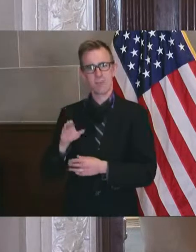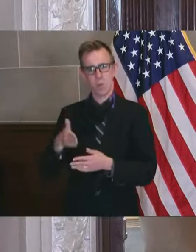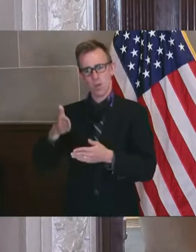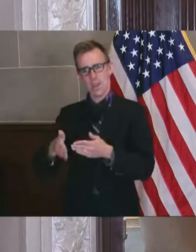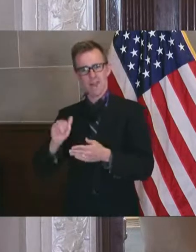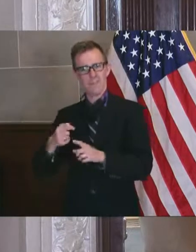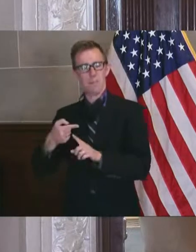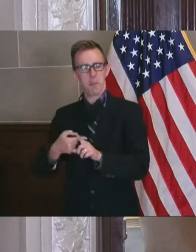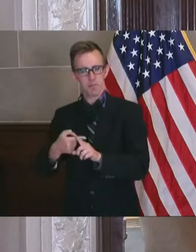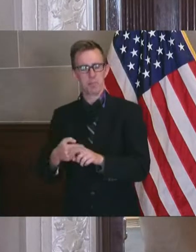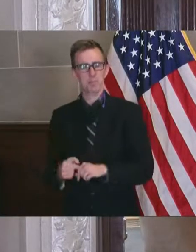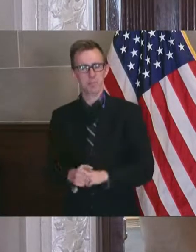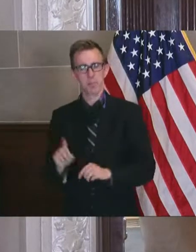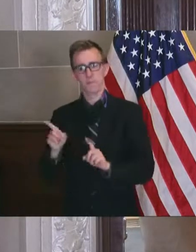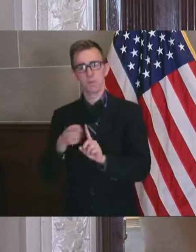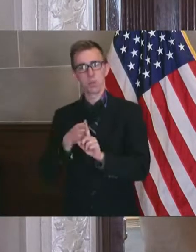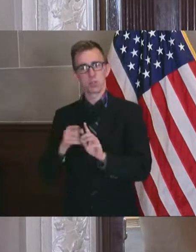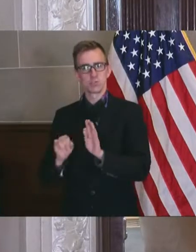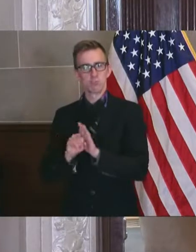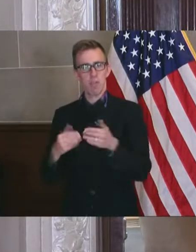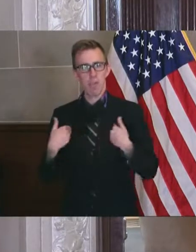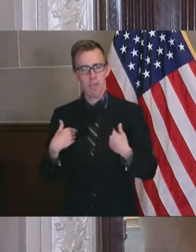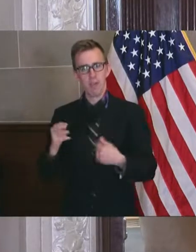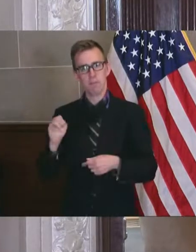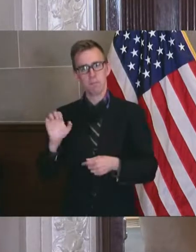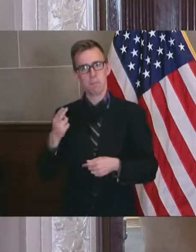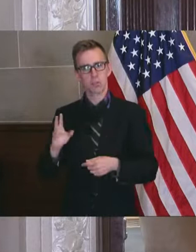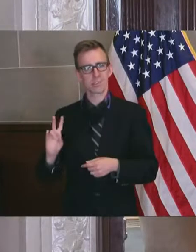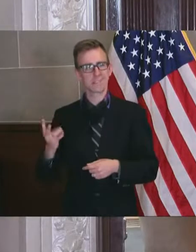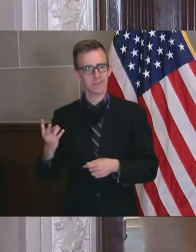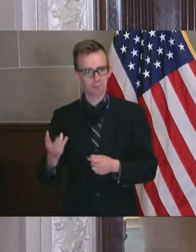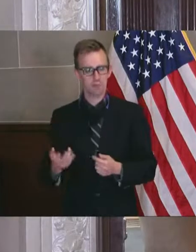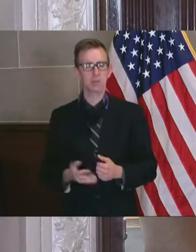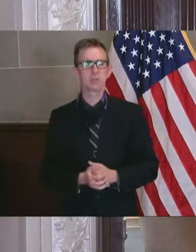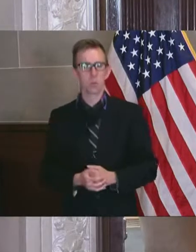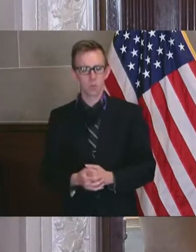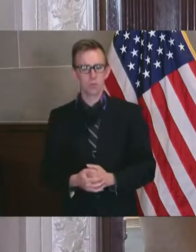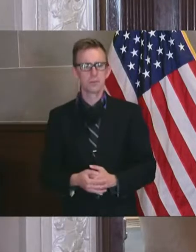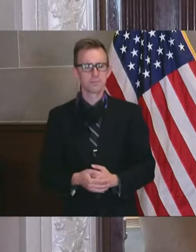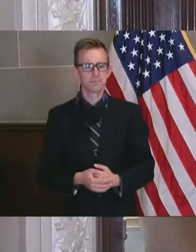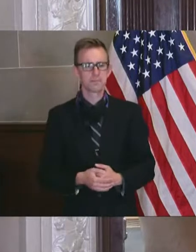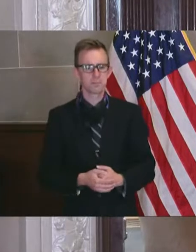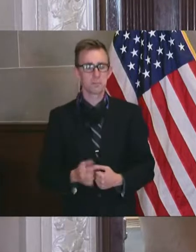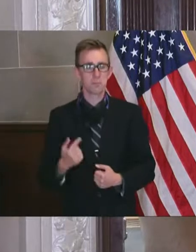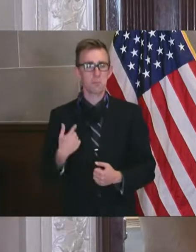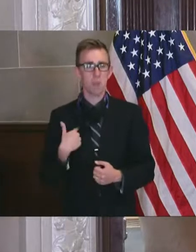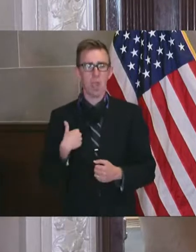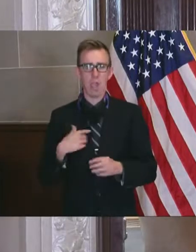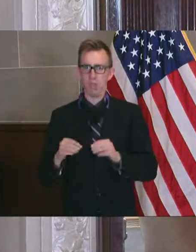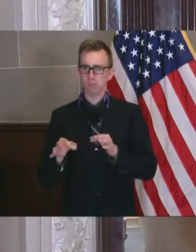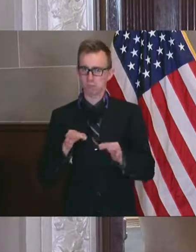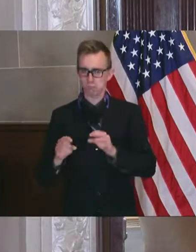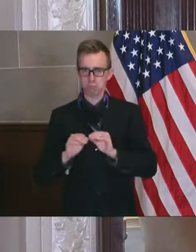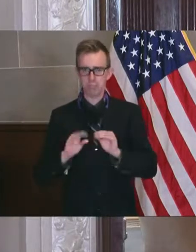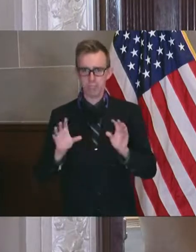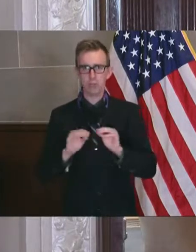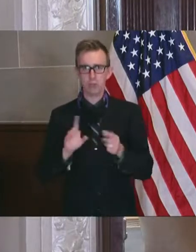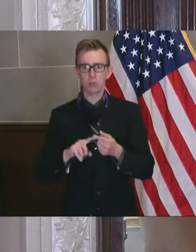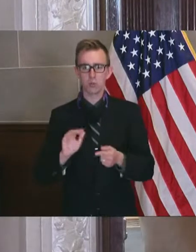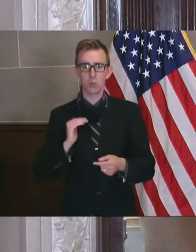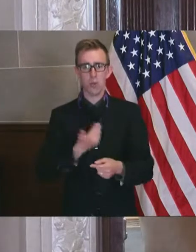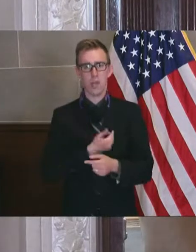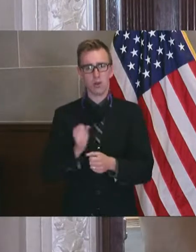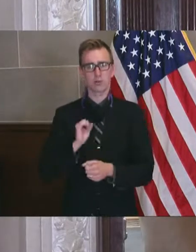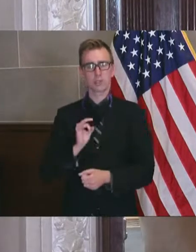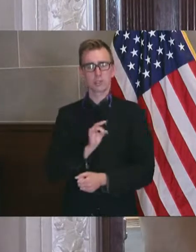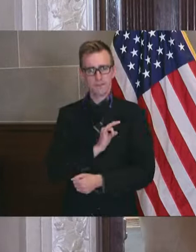first positive on March 7th. And so I made it very clear to our